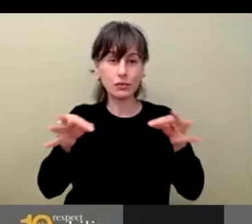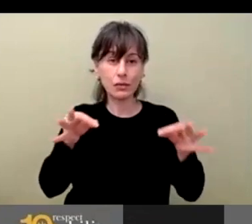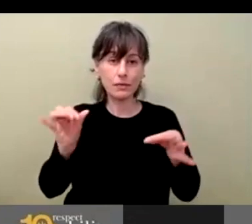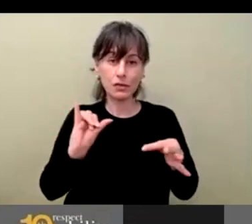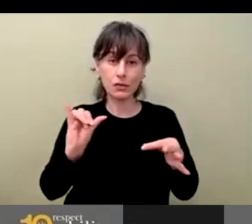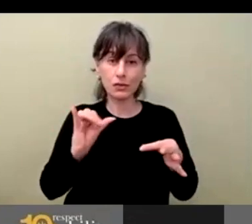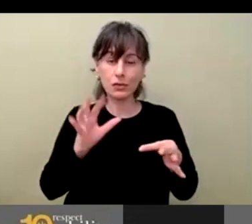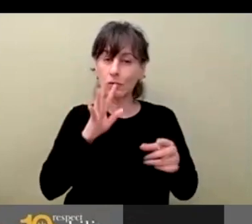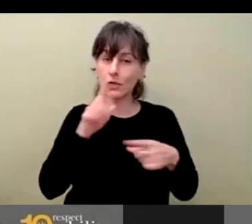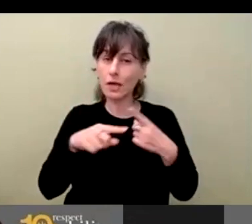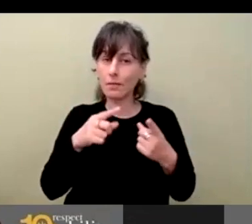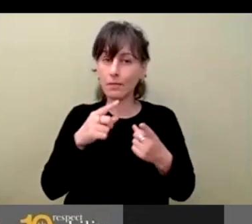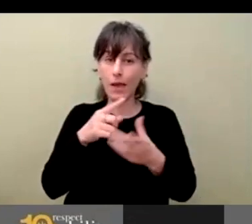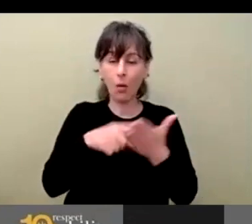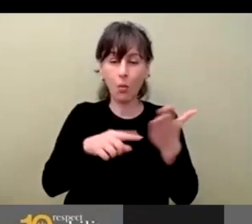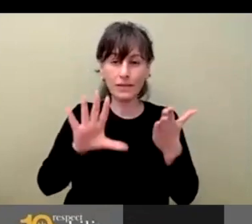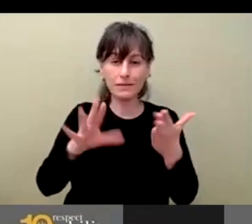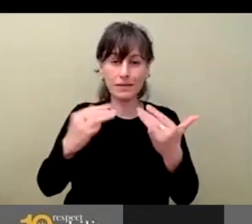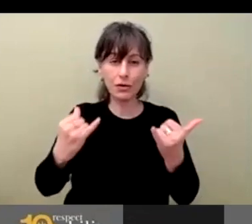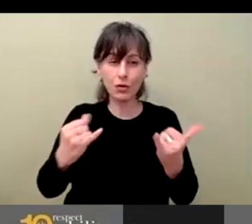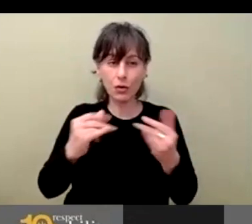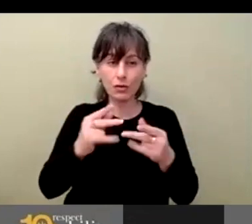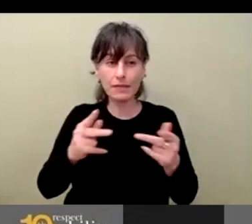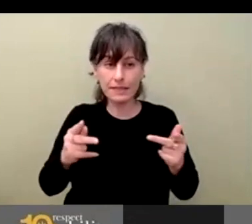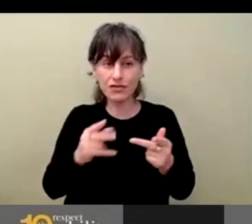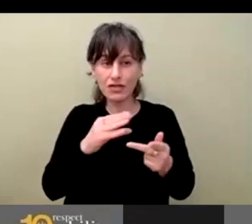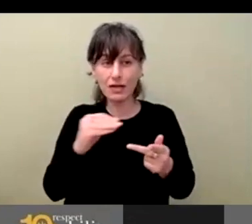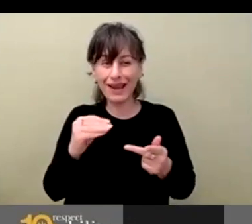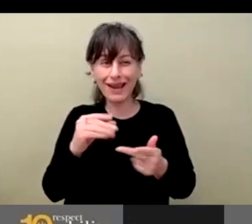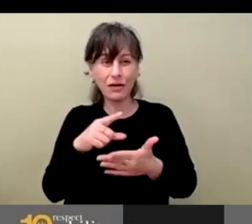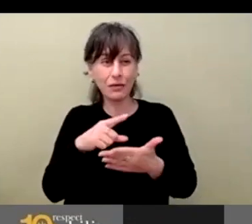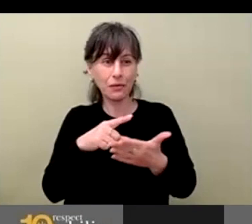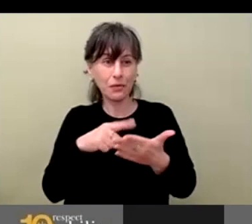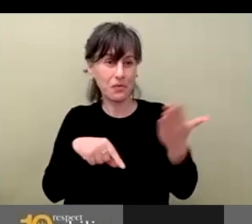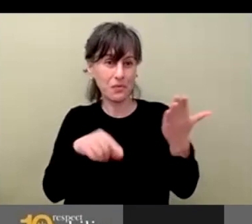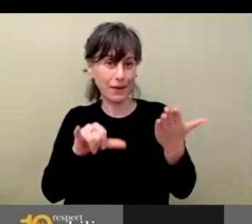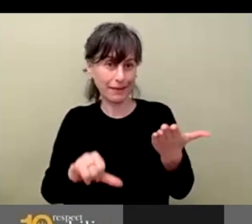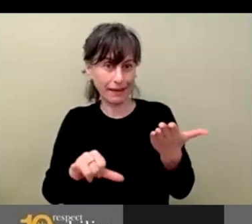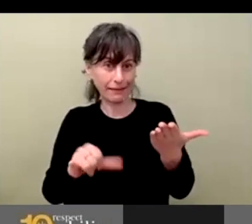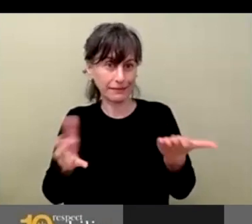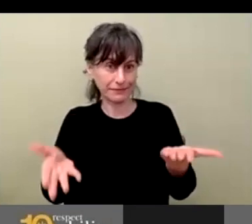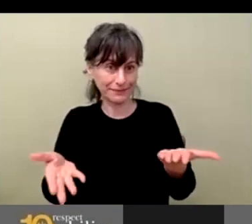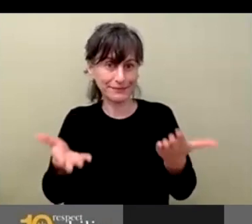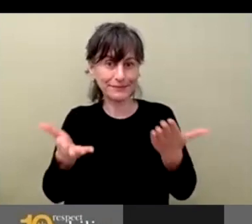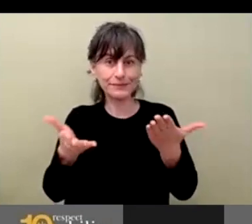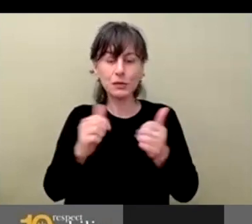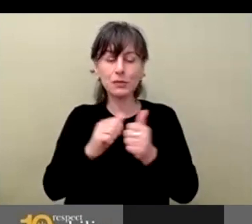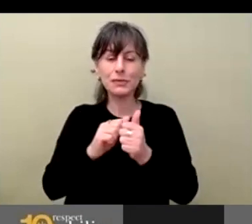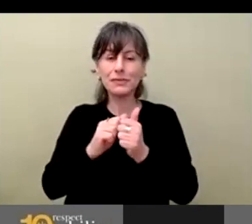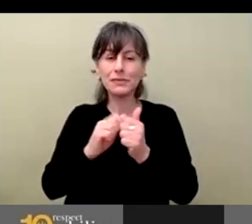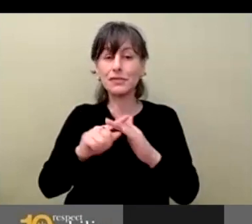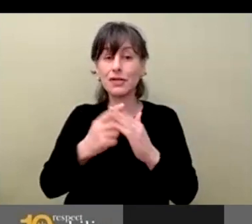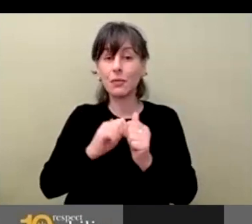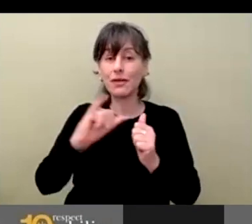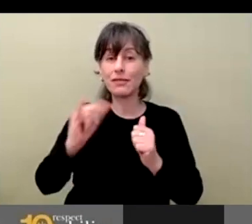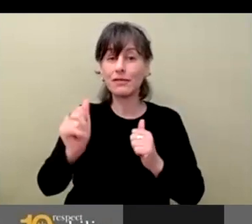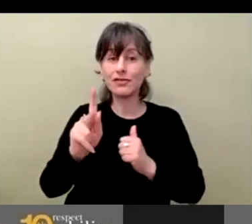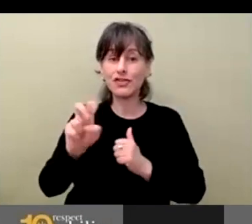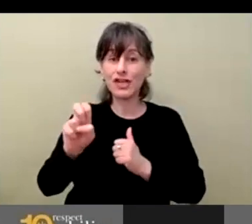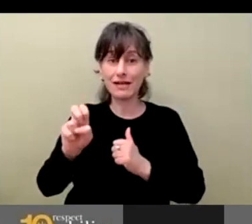and talk about a little bit about what their current positions are and what that is. So we'll start with Jake.